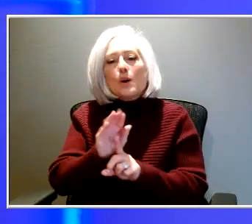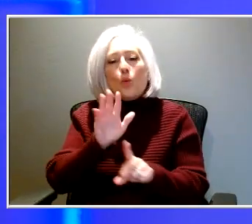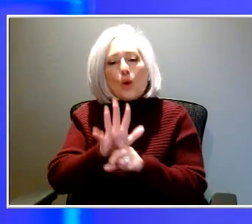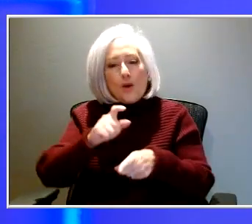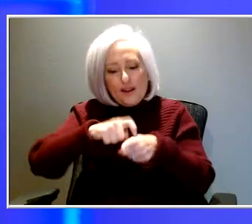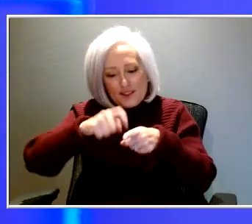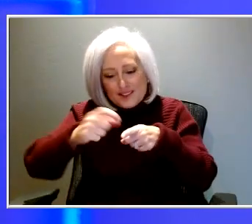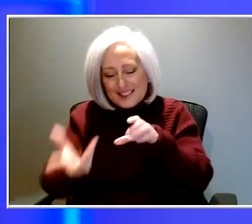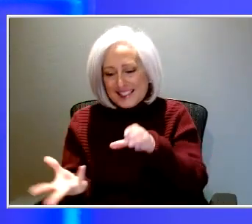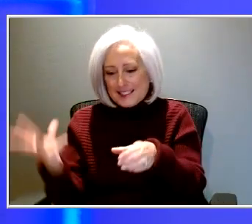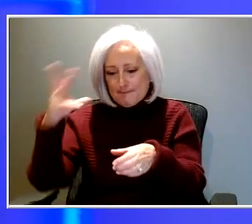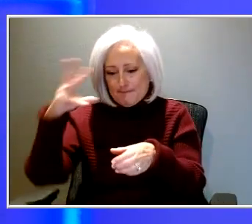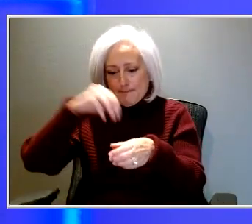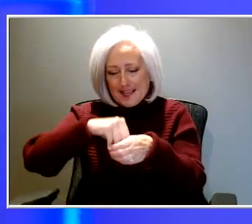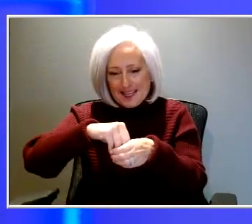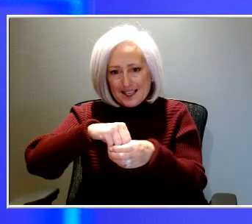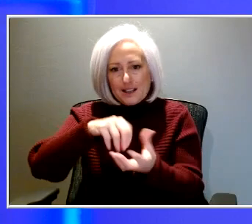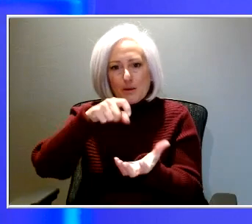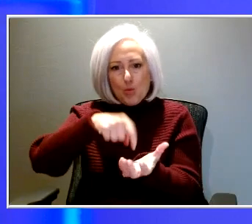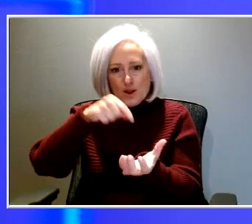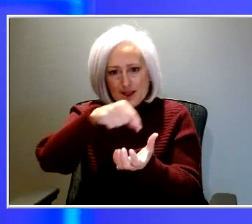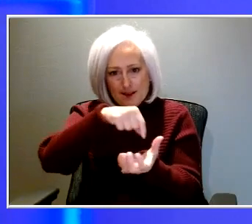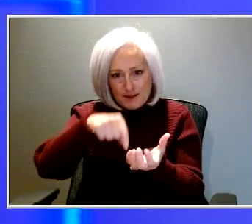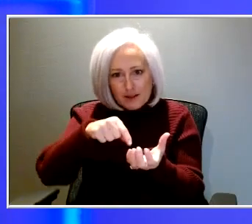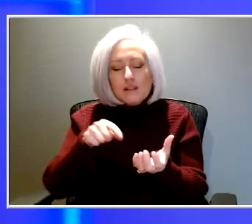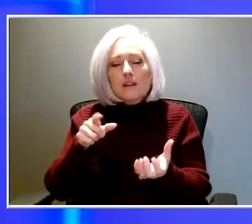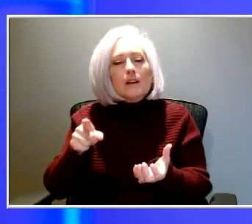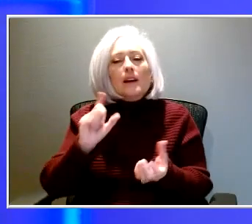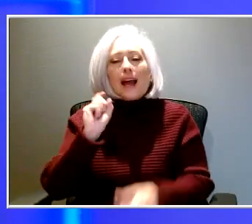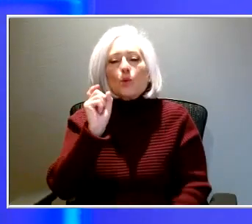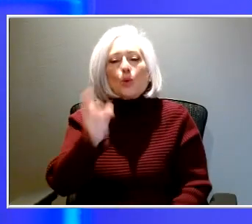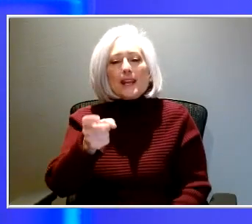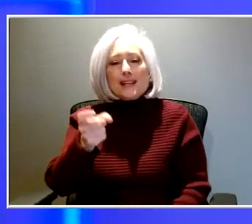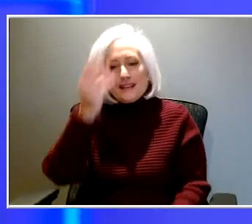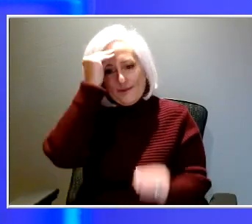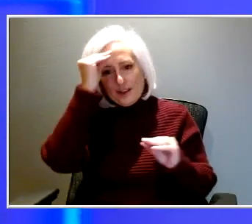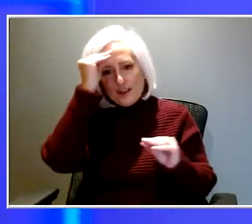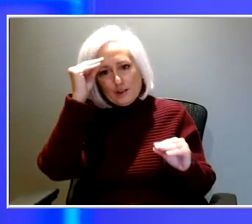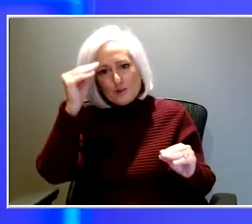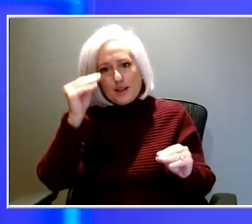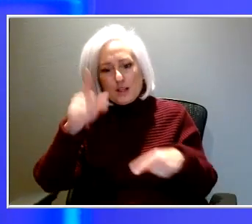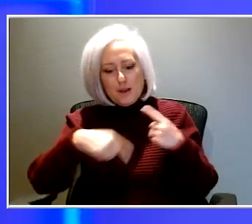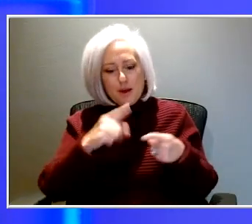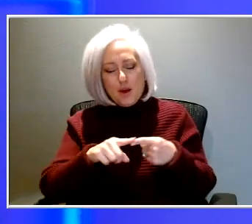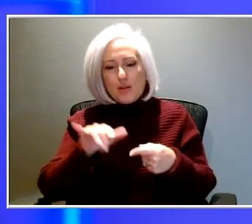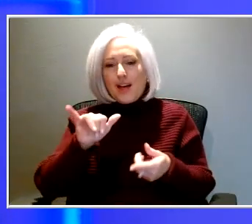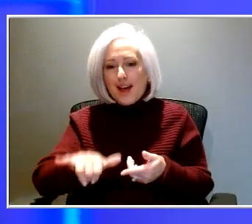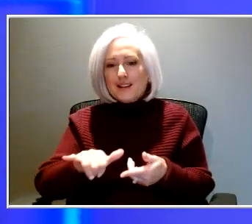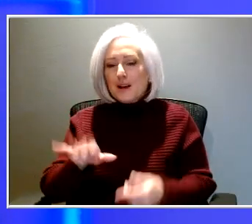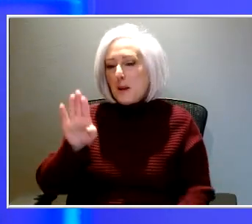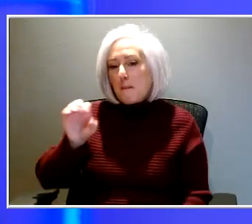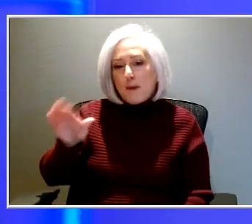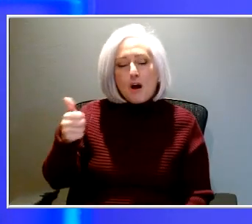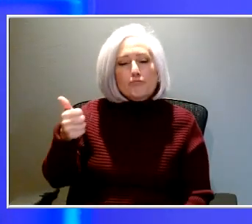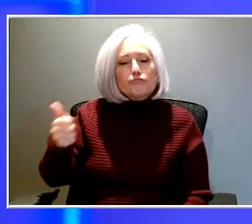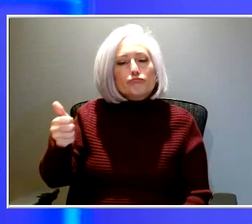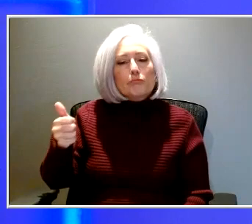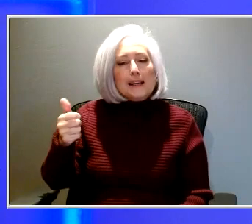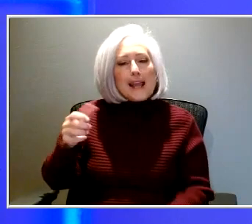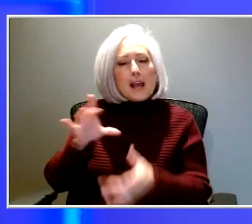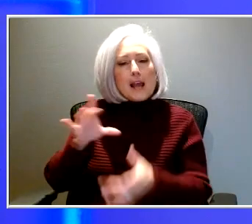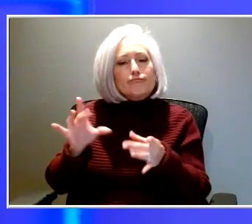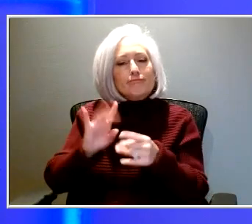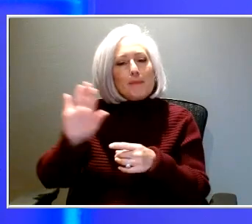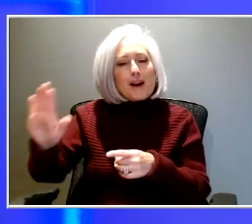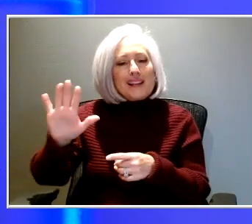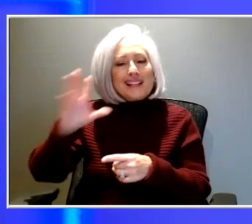And we give patients very specific instructions about that. And Bob can comment on his experience there. But really, even though patients